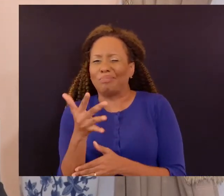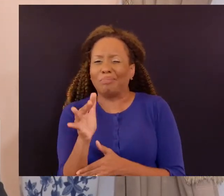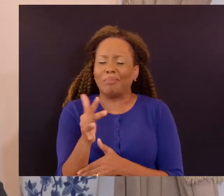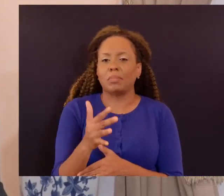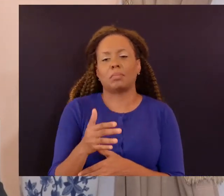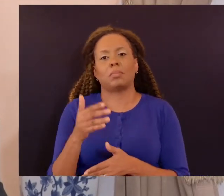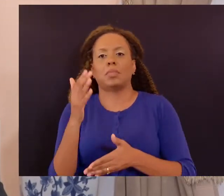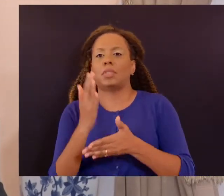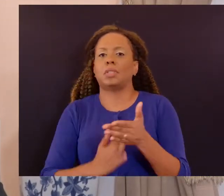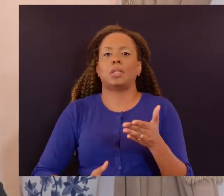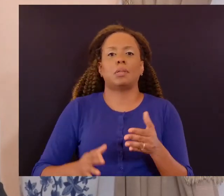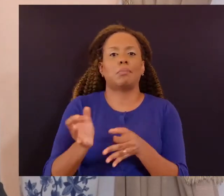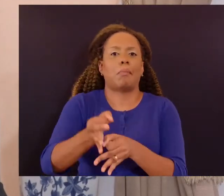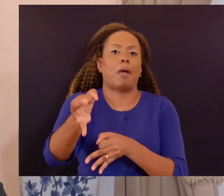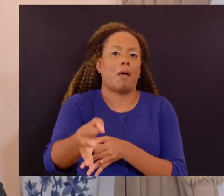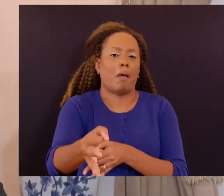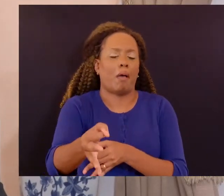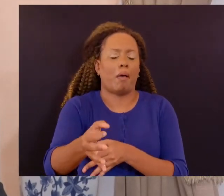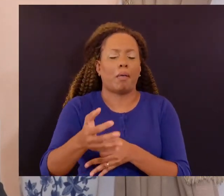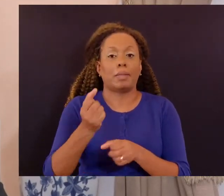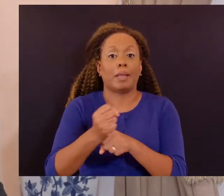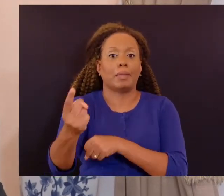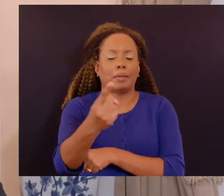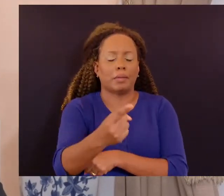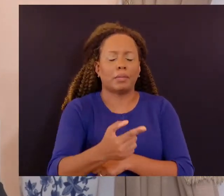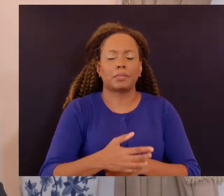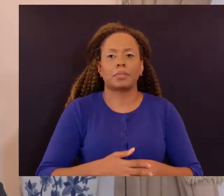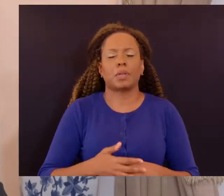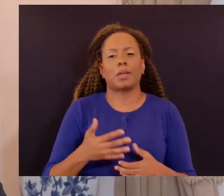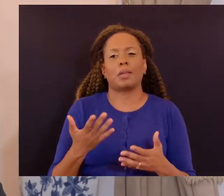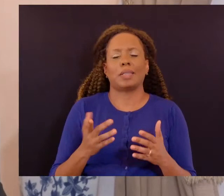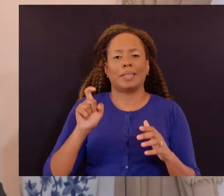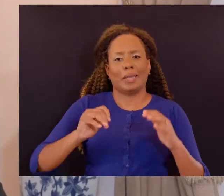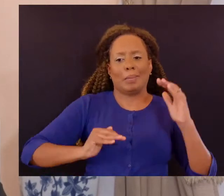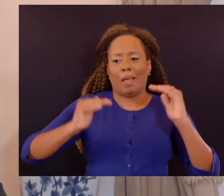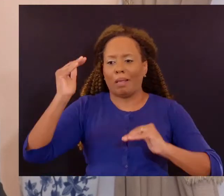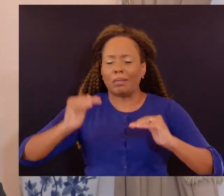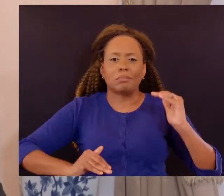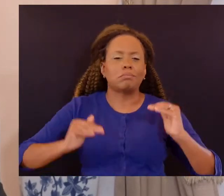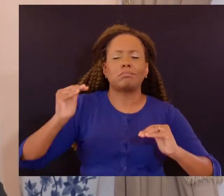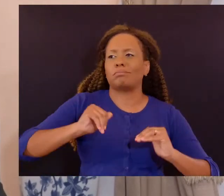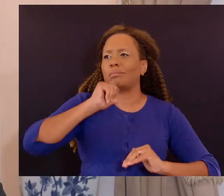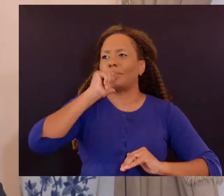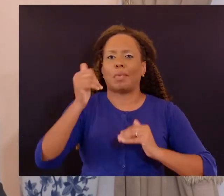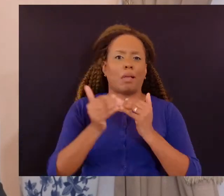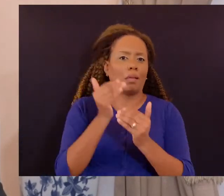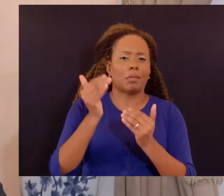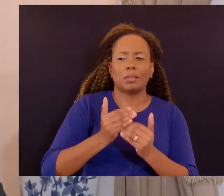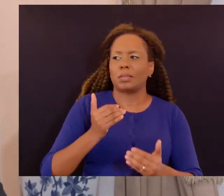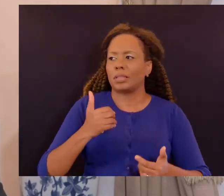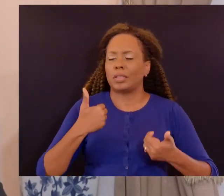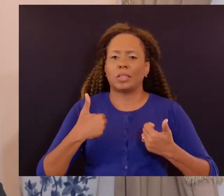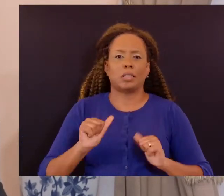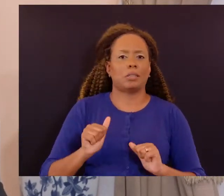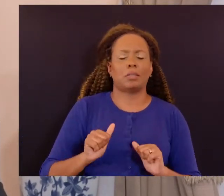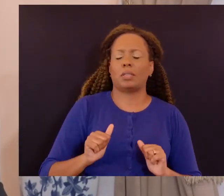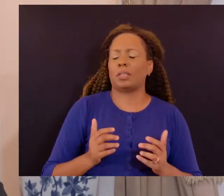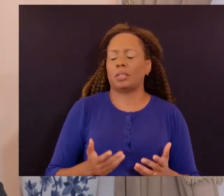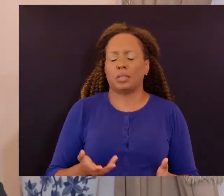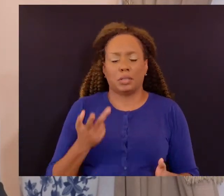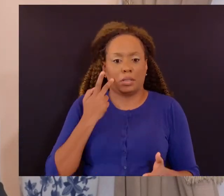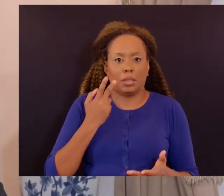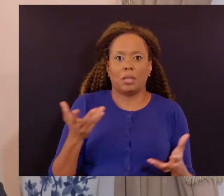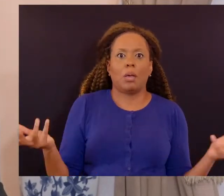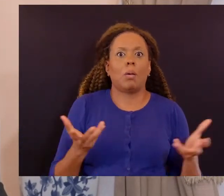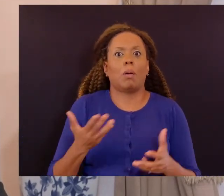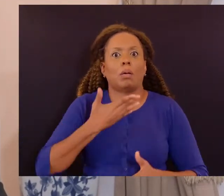time. And in an effort to try to balance all of those factors, and I must tell you, it has not been an easy task trying to come to this decision